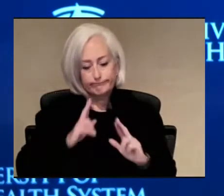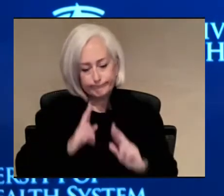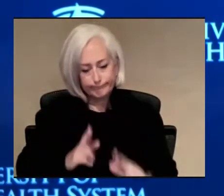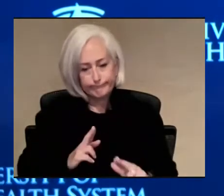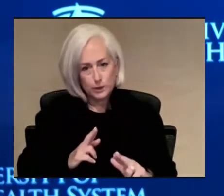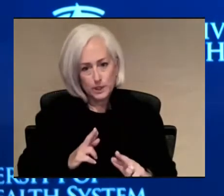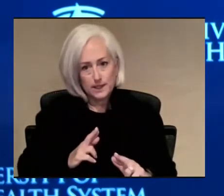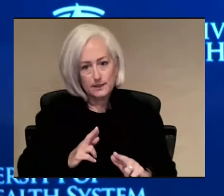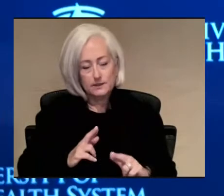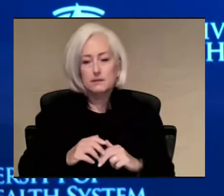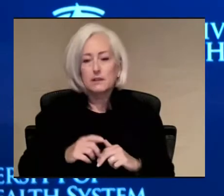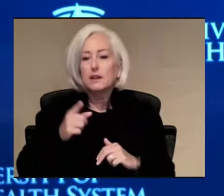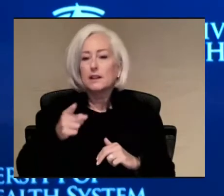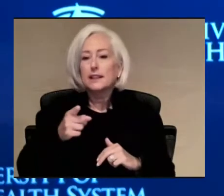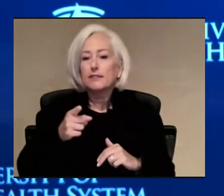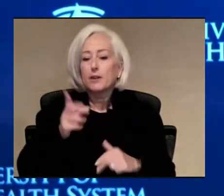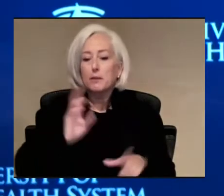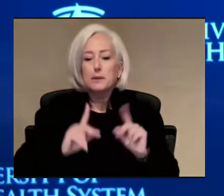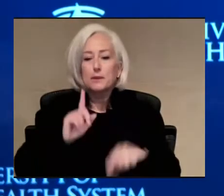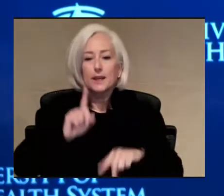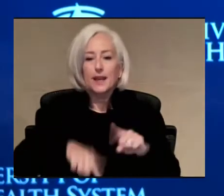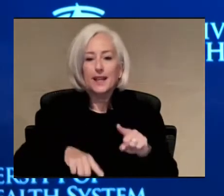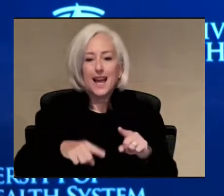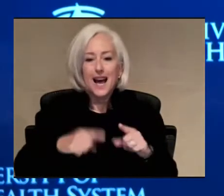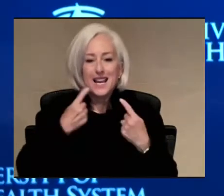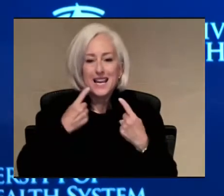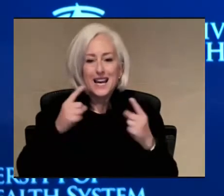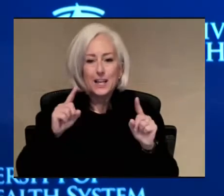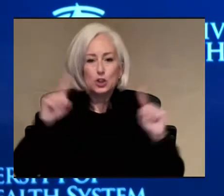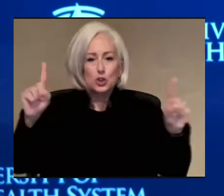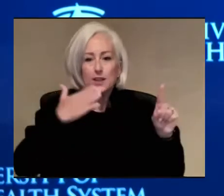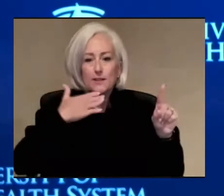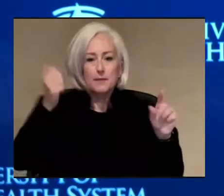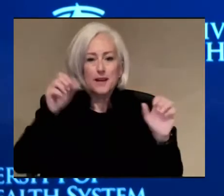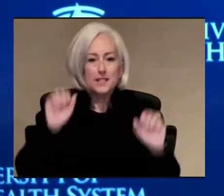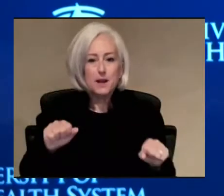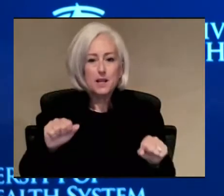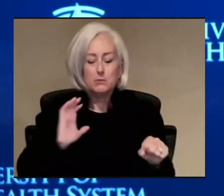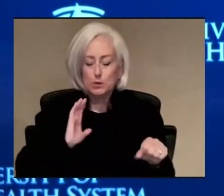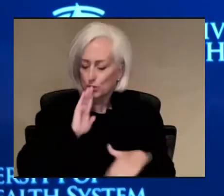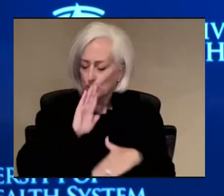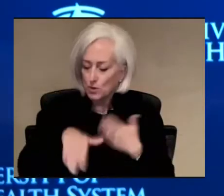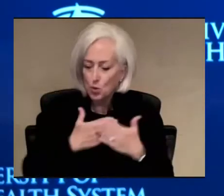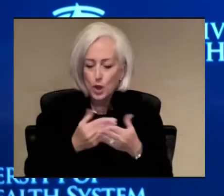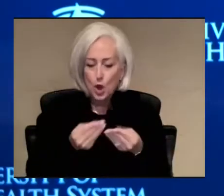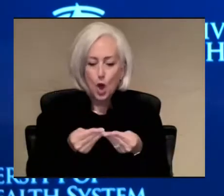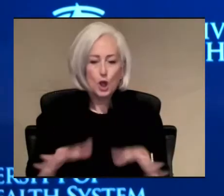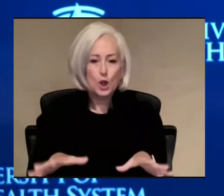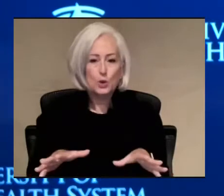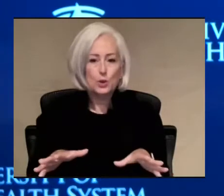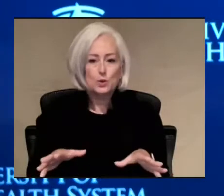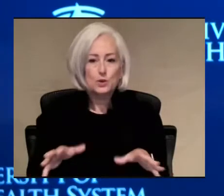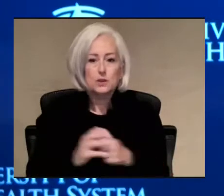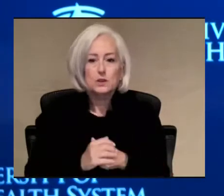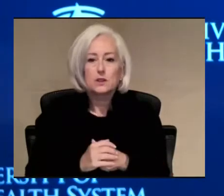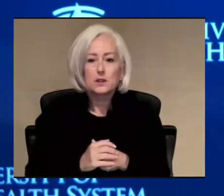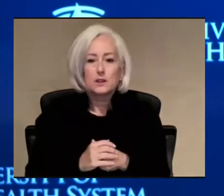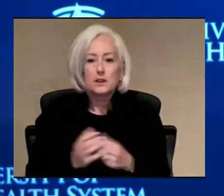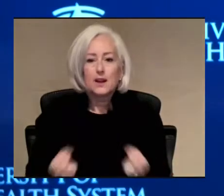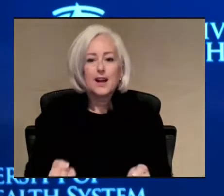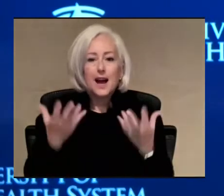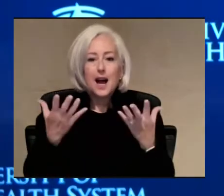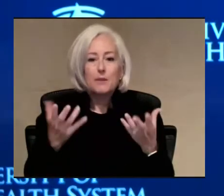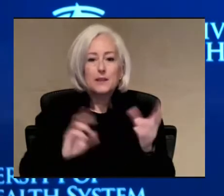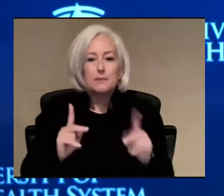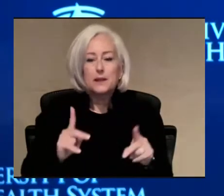the best that they can, we all lose in that. How many people didn't get to play quarterback like Patrick